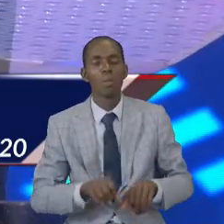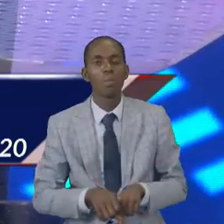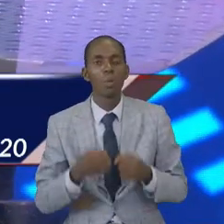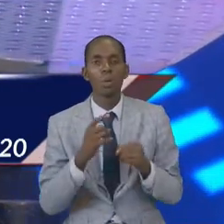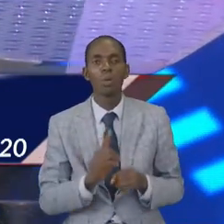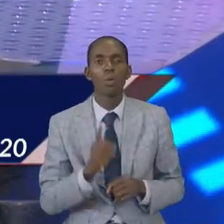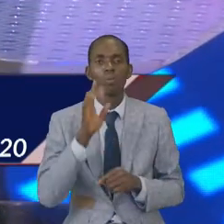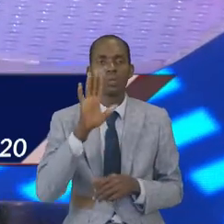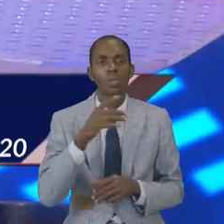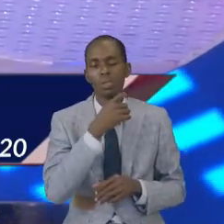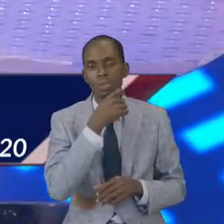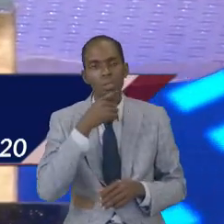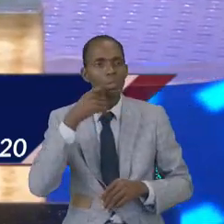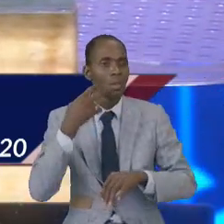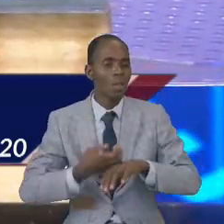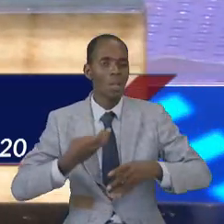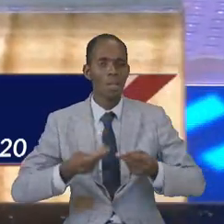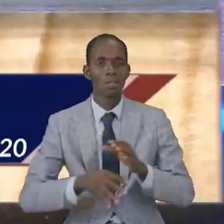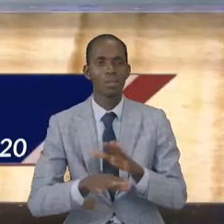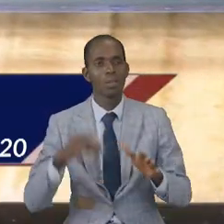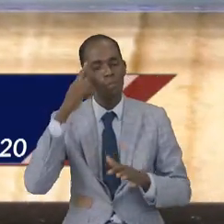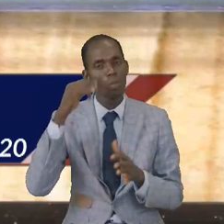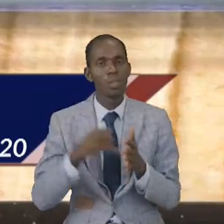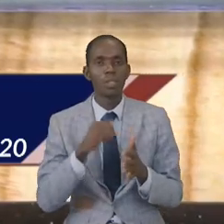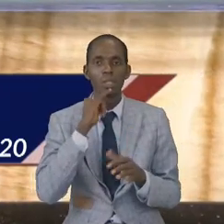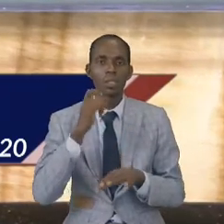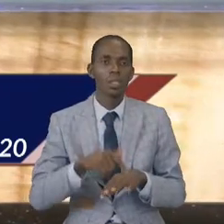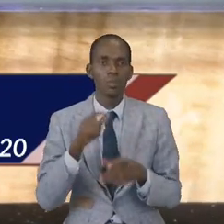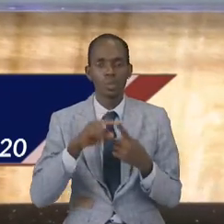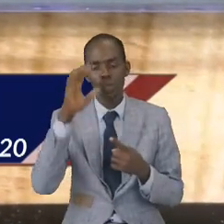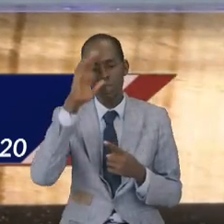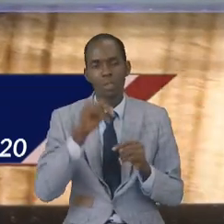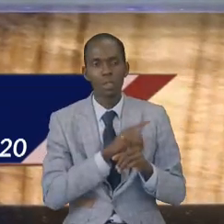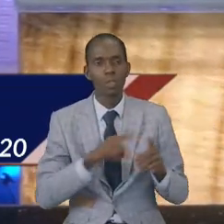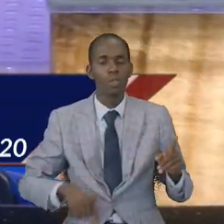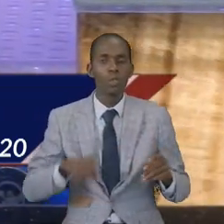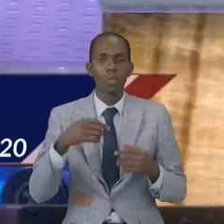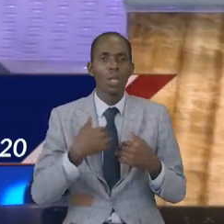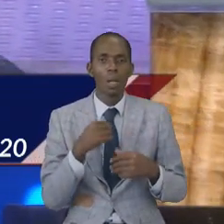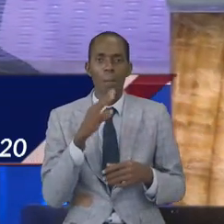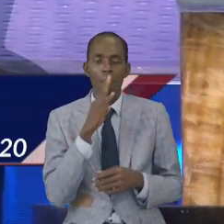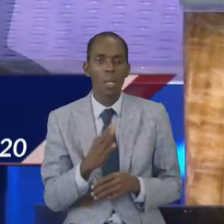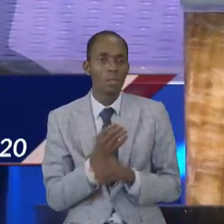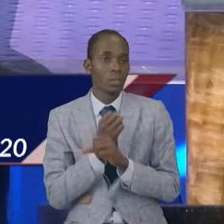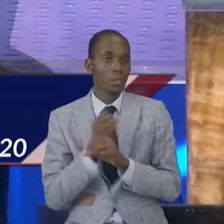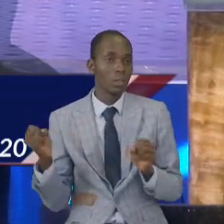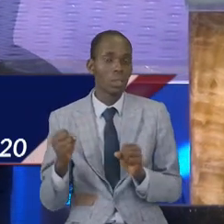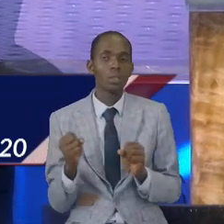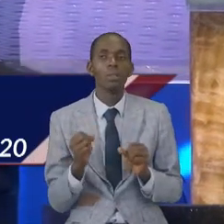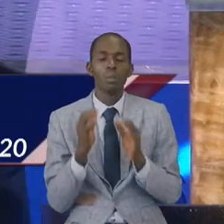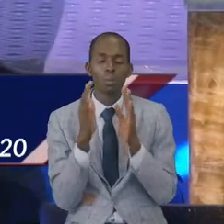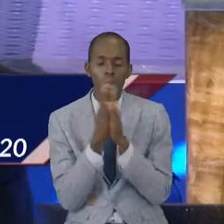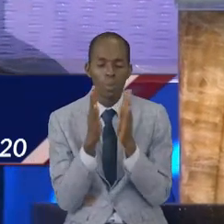fallow ground, for it is time to seek the Lord. You have been born again. Praying does